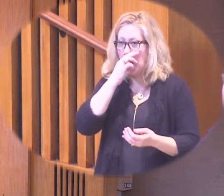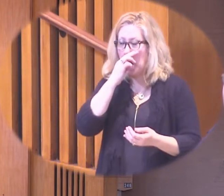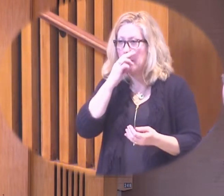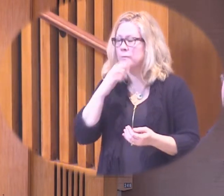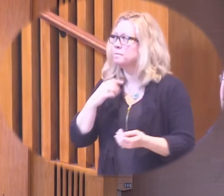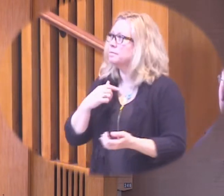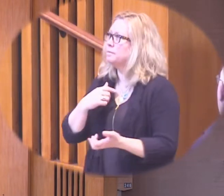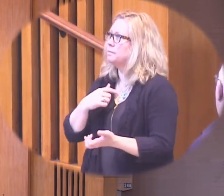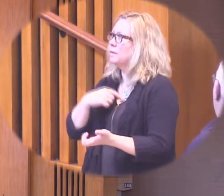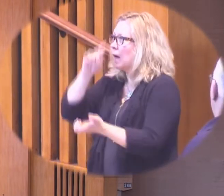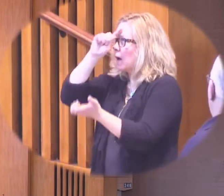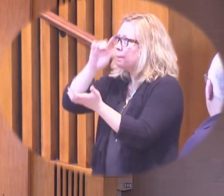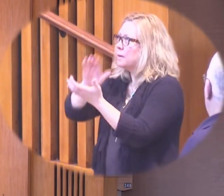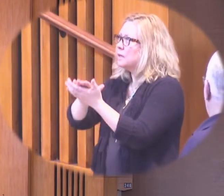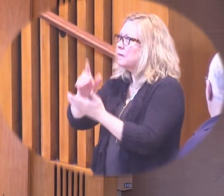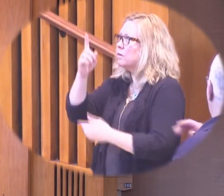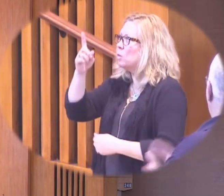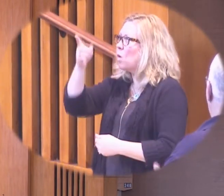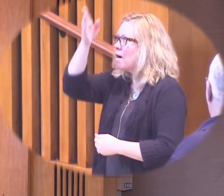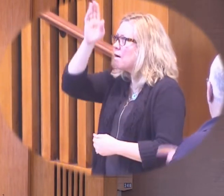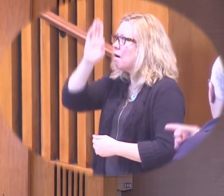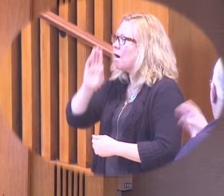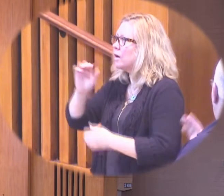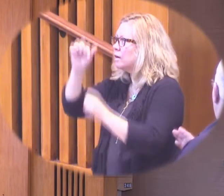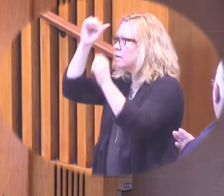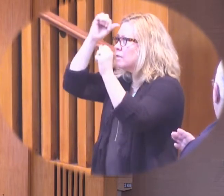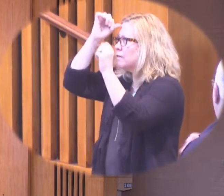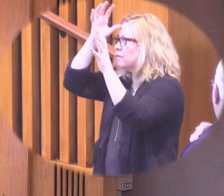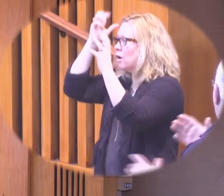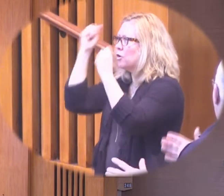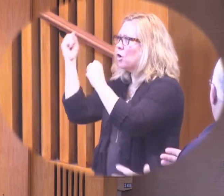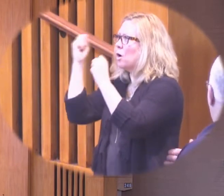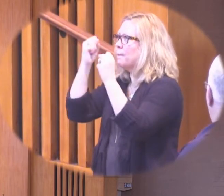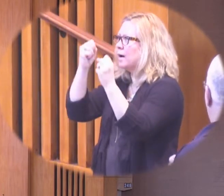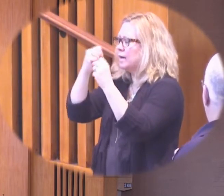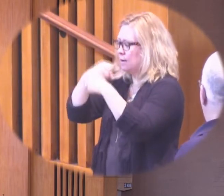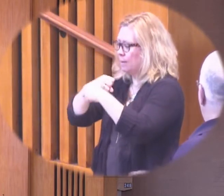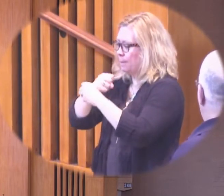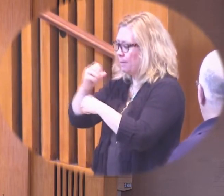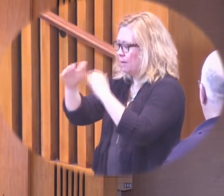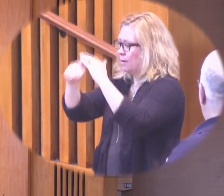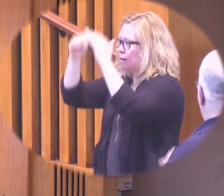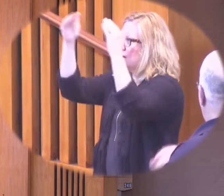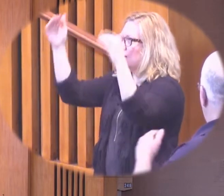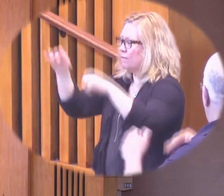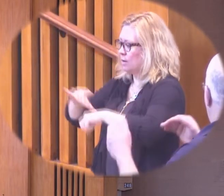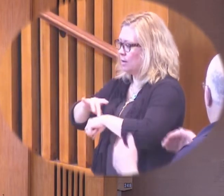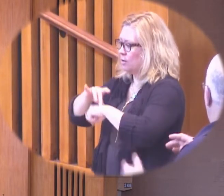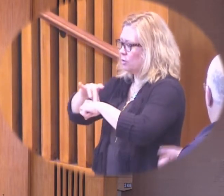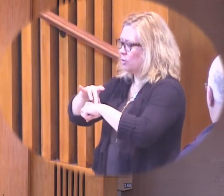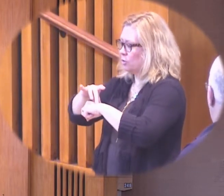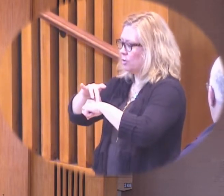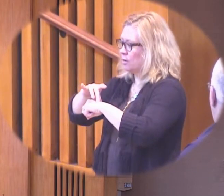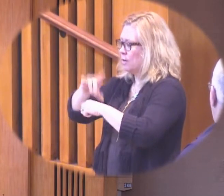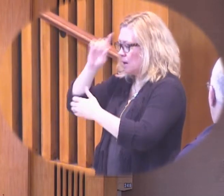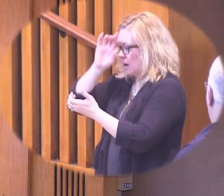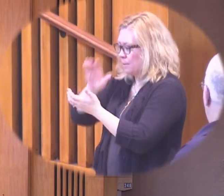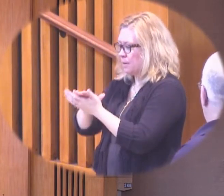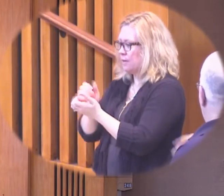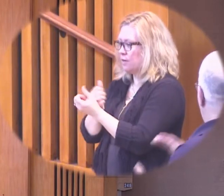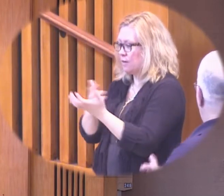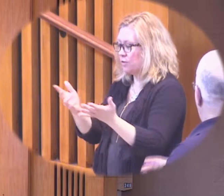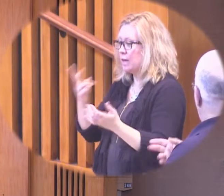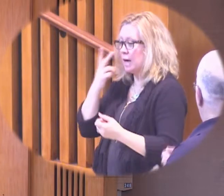I believe in one God, Father Almighty, maker of heaven and earth, of all